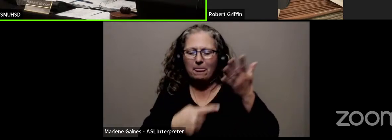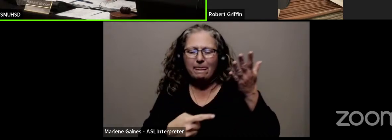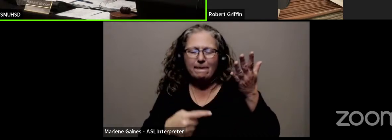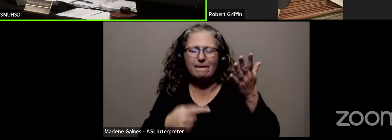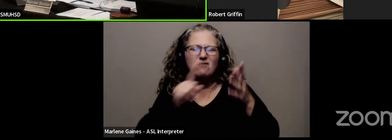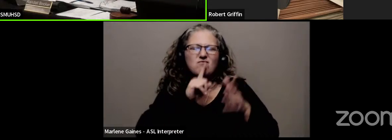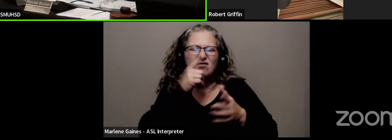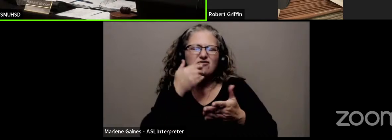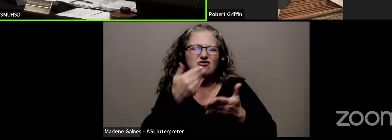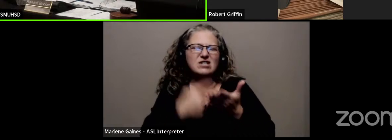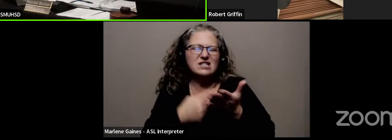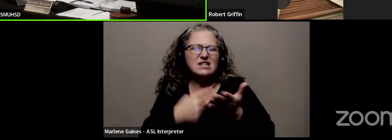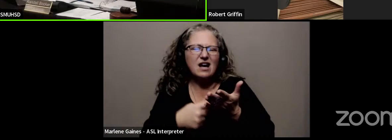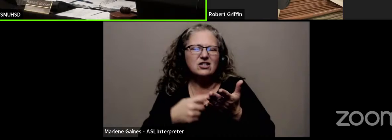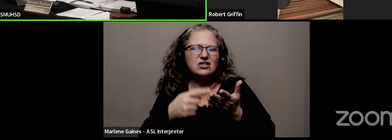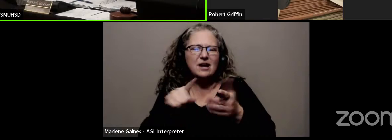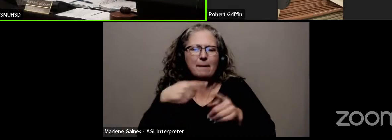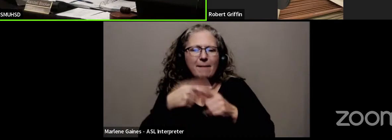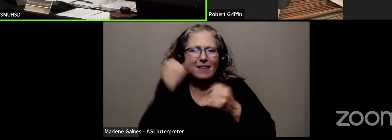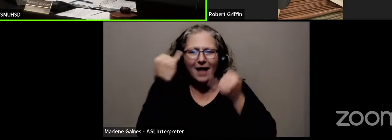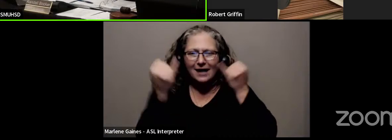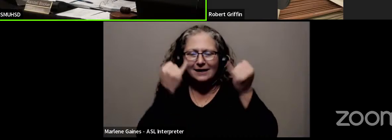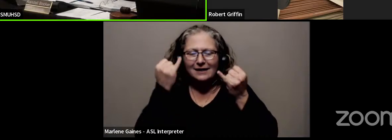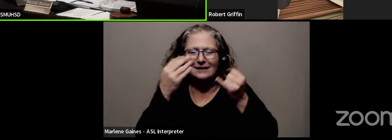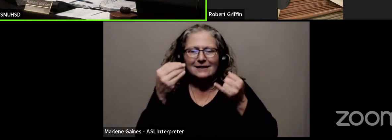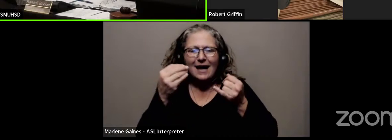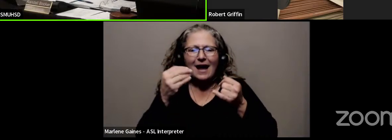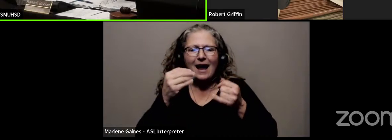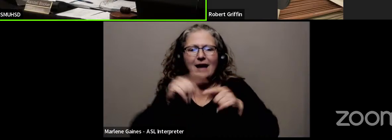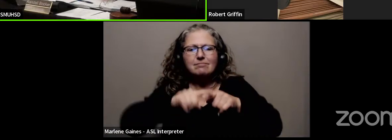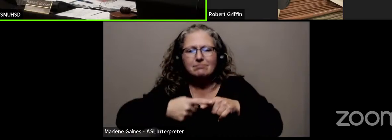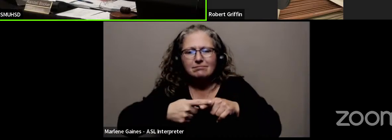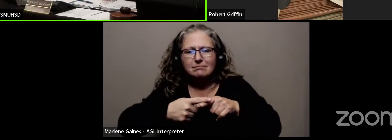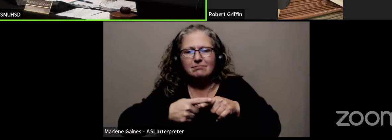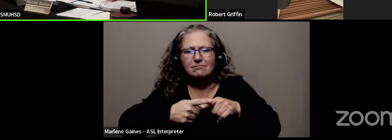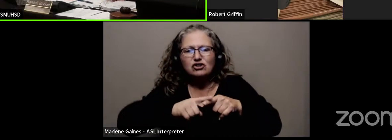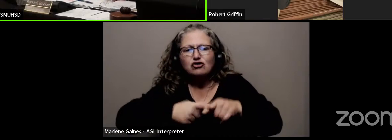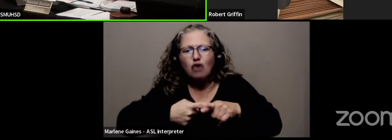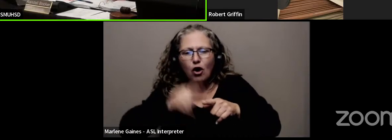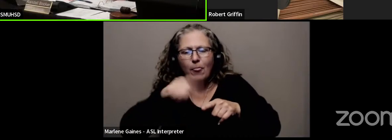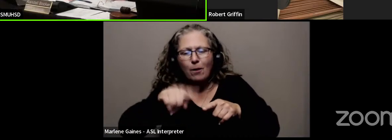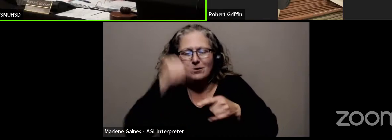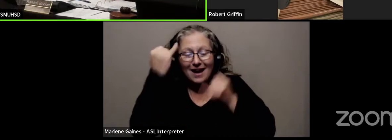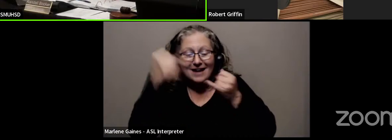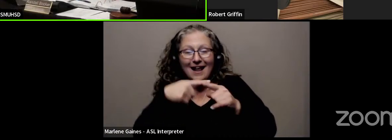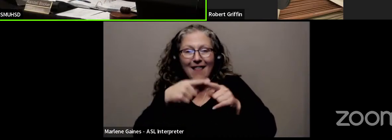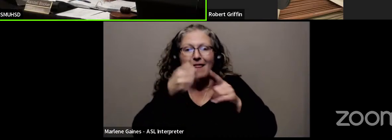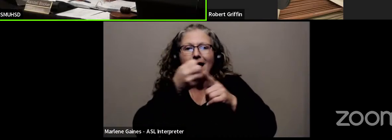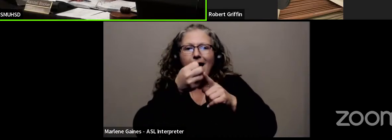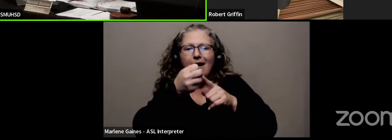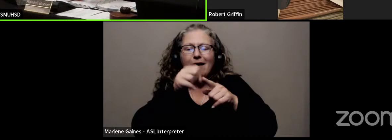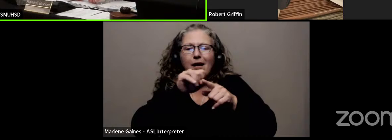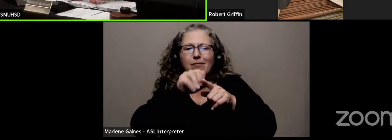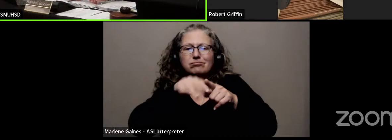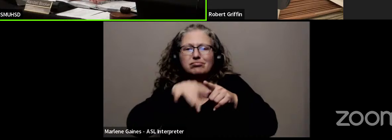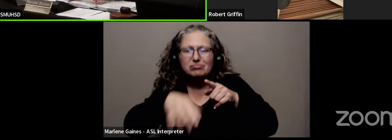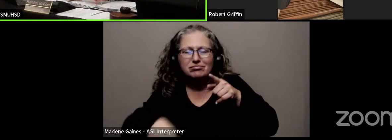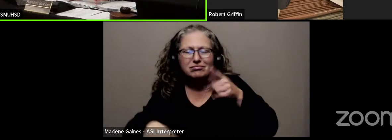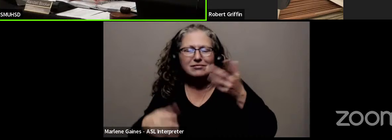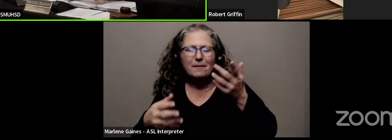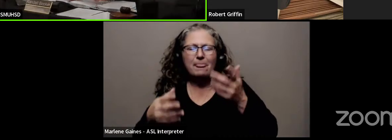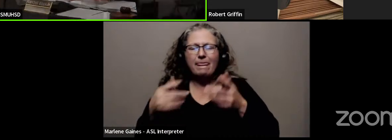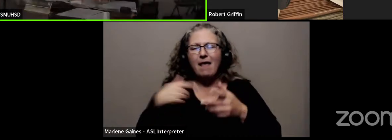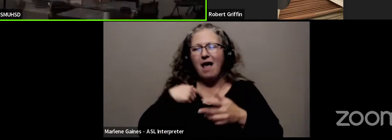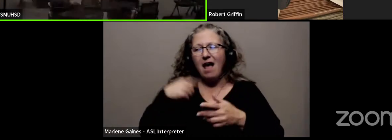good discussion about ideas and then the implementation of ideas and that ripple effect. So really good. Yeah, and I want to say that